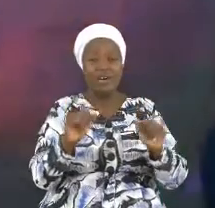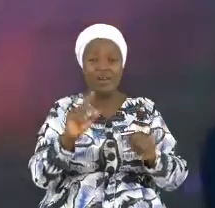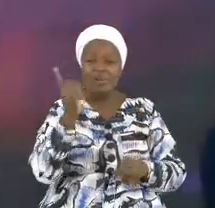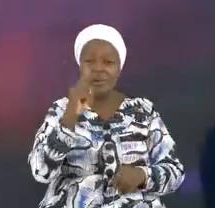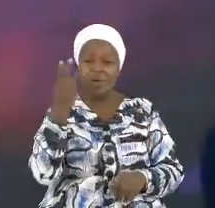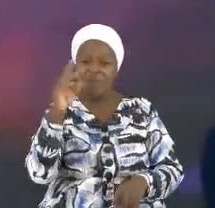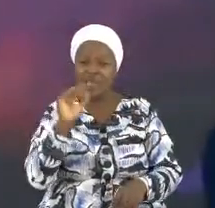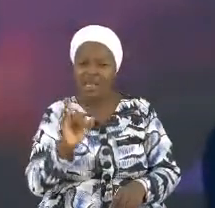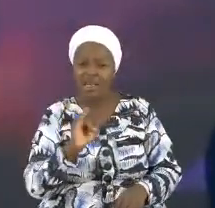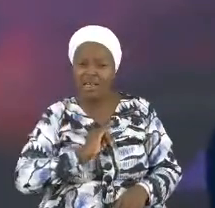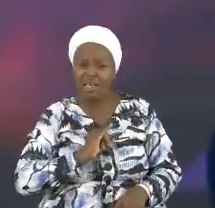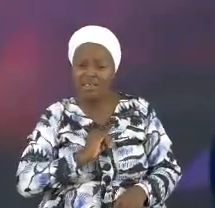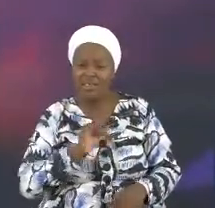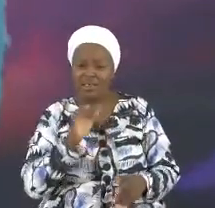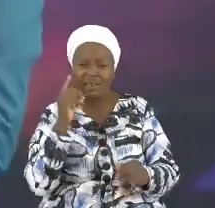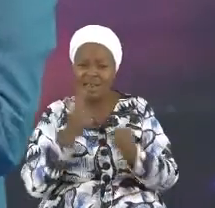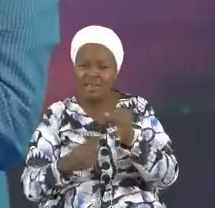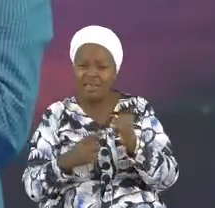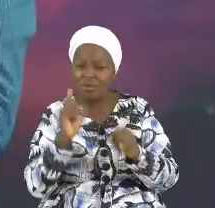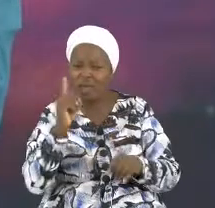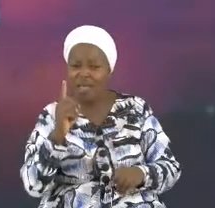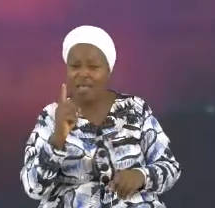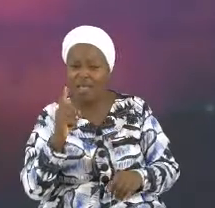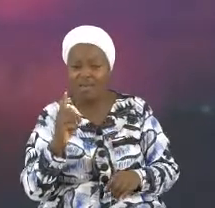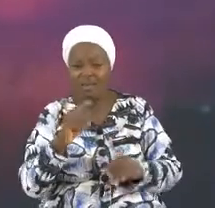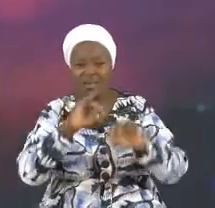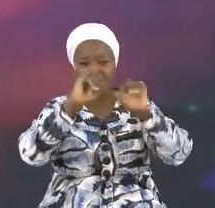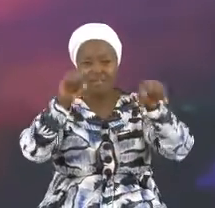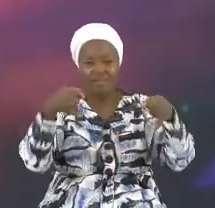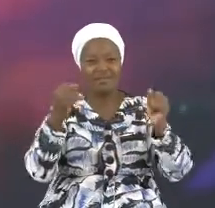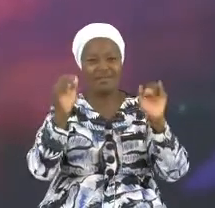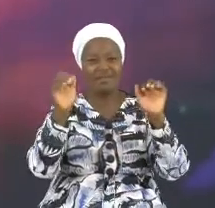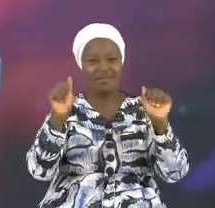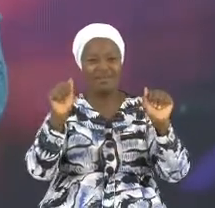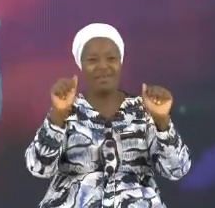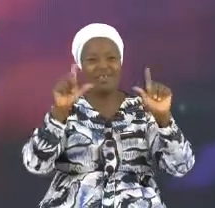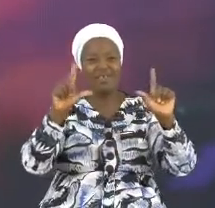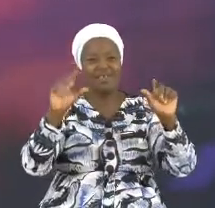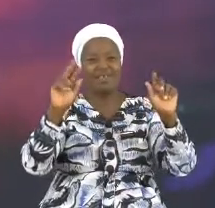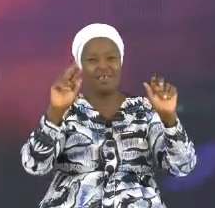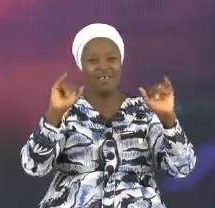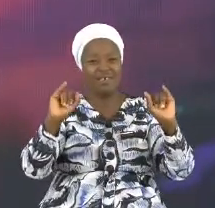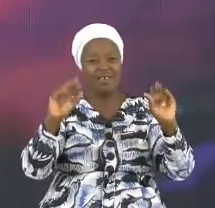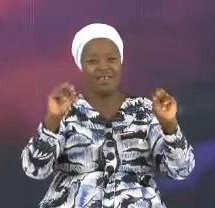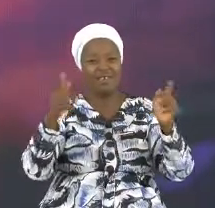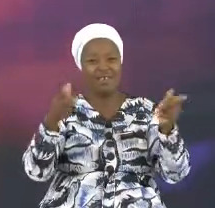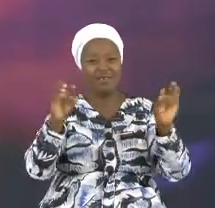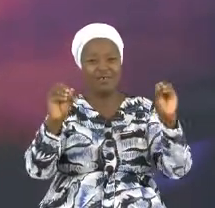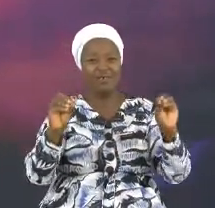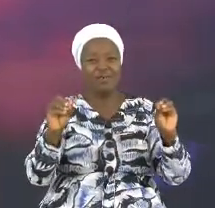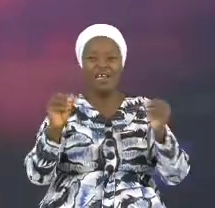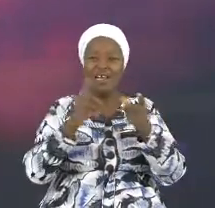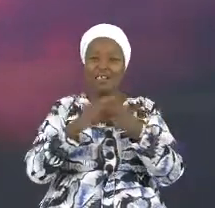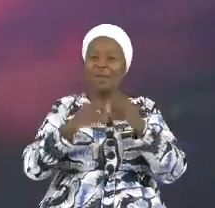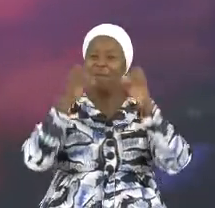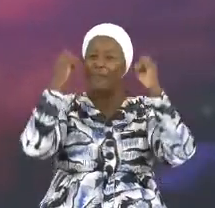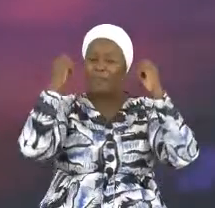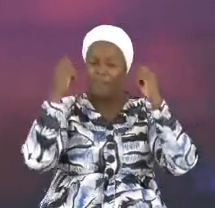Wanjalengo. And many, many miracles took place. In